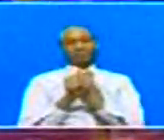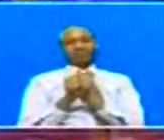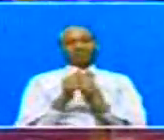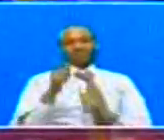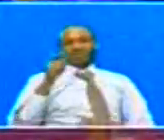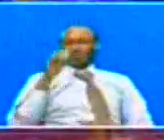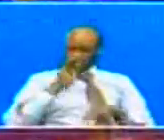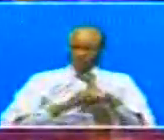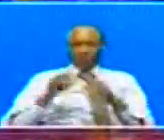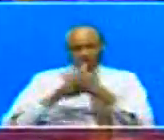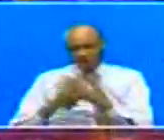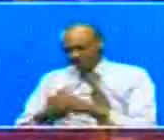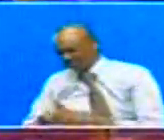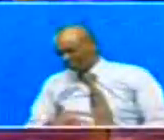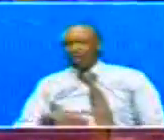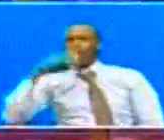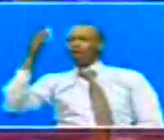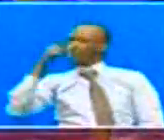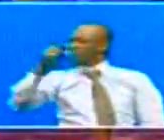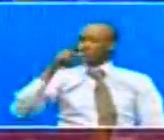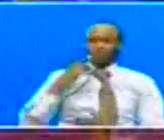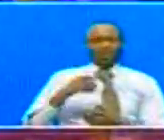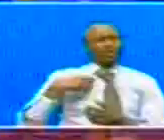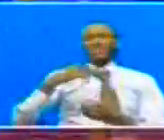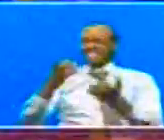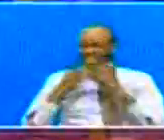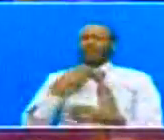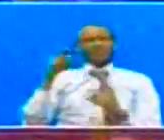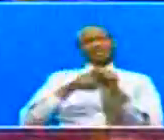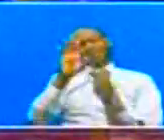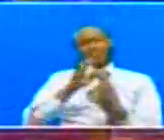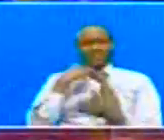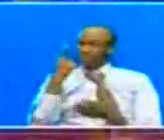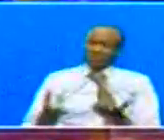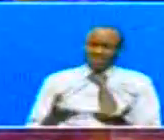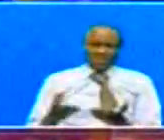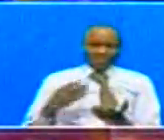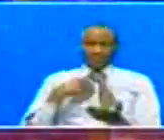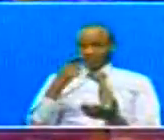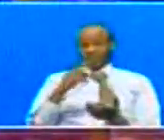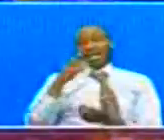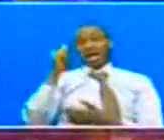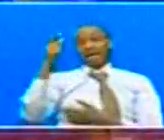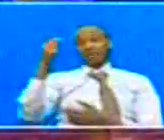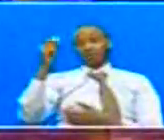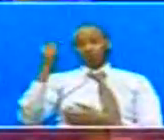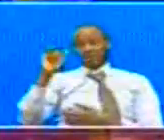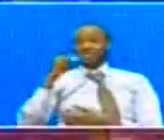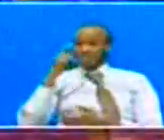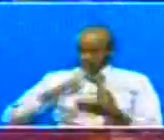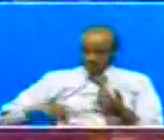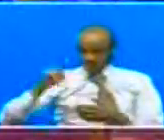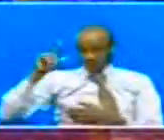point. Thank you so much for always coming back from retirement. Man. We need voices like yours. And let me just end with Anthony E. Mohinde's tweet. He